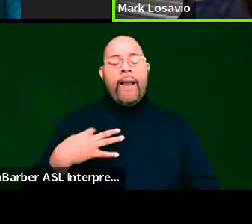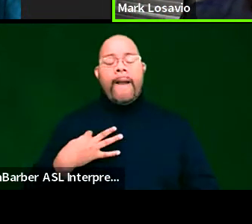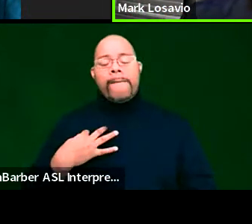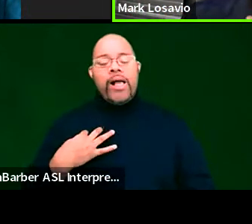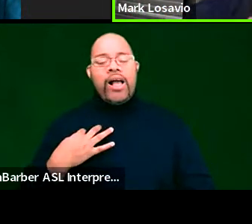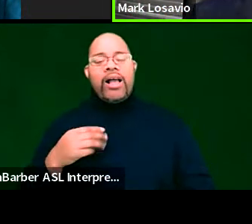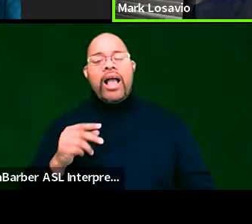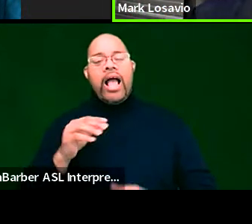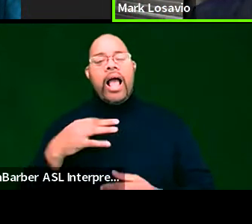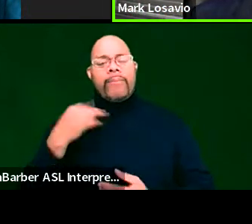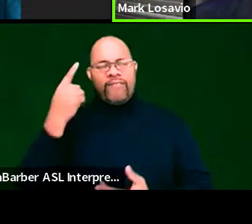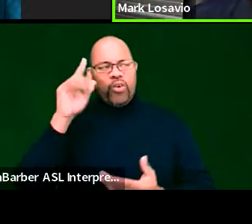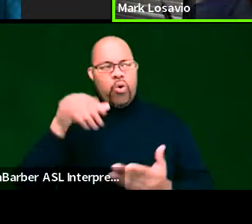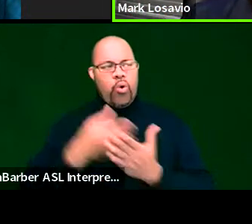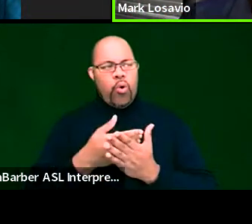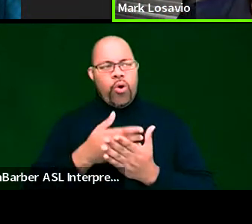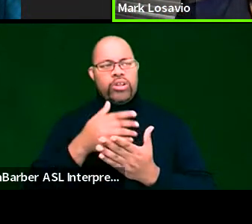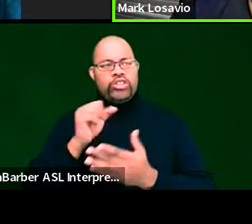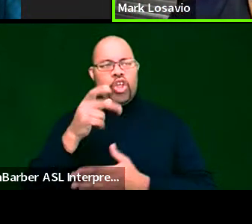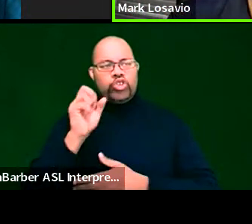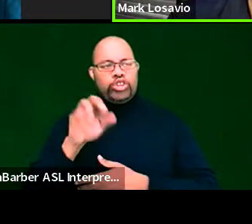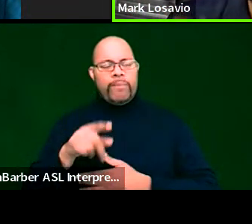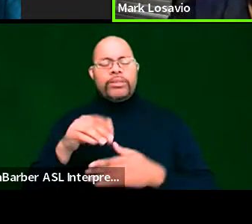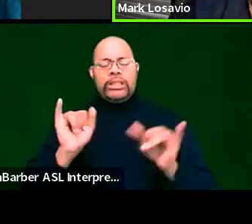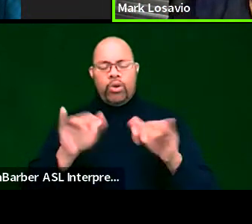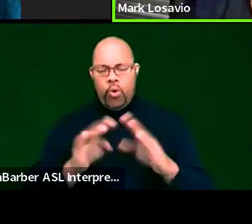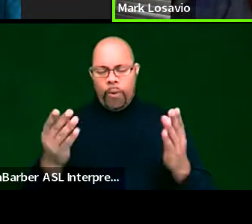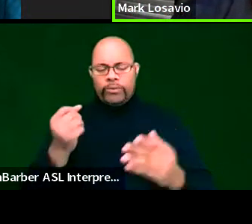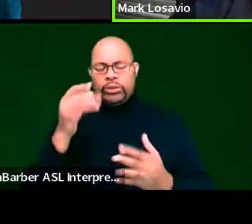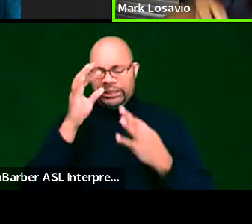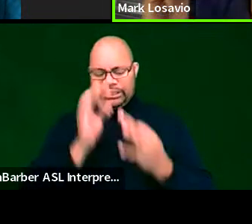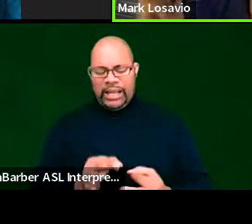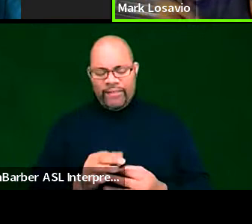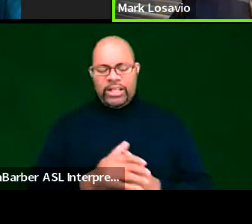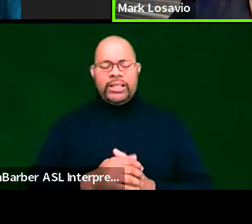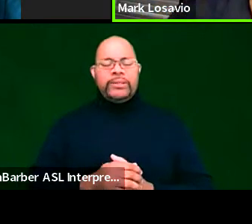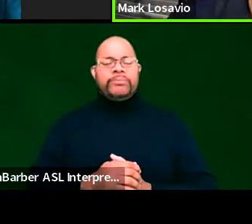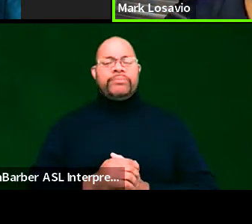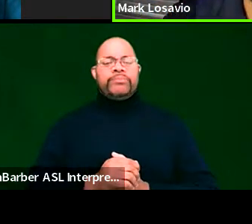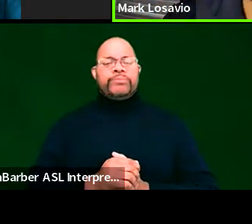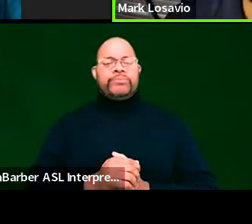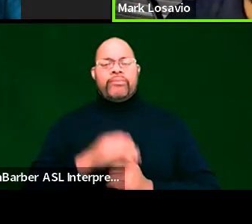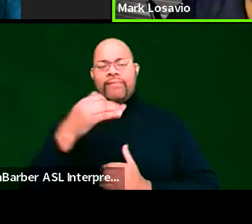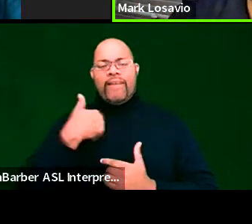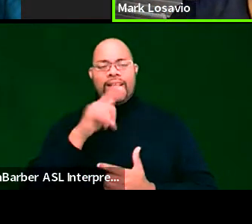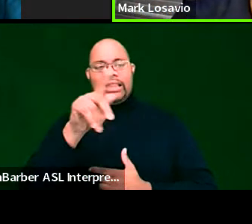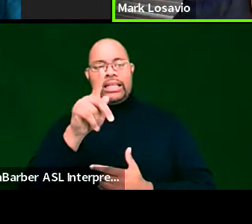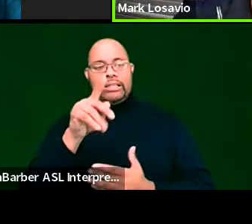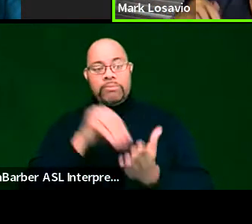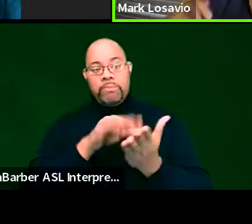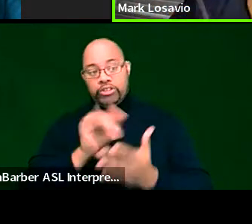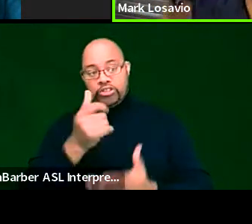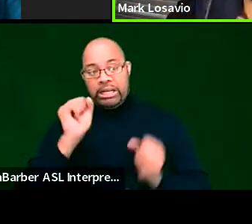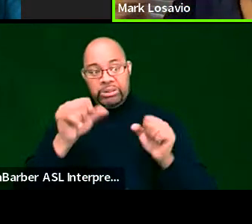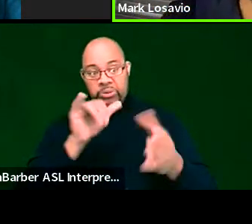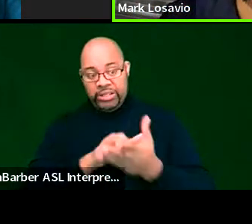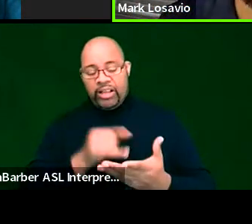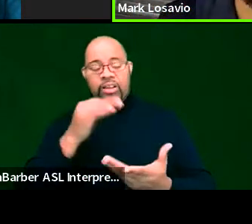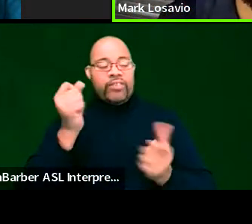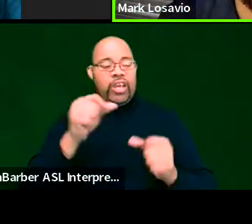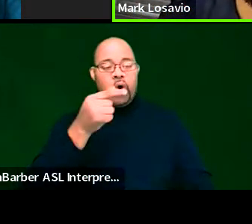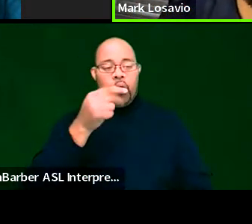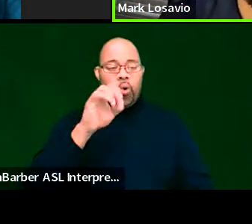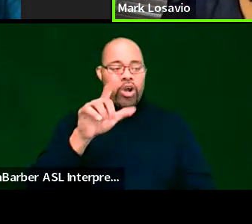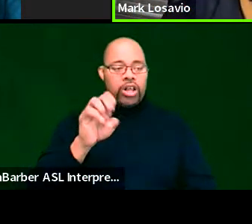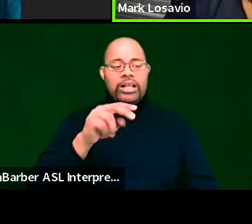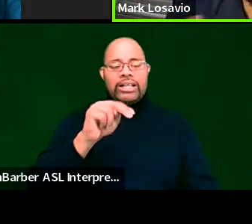The applications for, I think all of these scholarships are still open, by the way. So definitely like if there's a link to put in the chat, if we can do that, or if you can just Google it, the